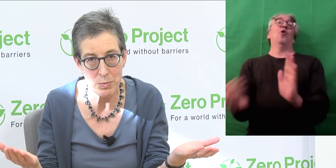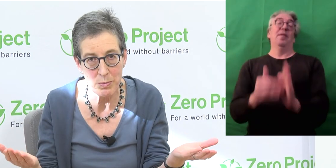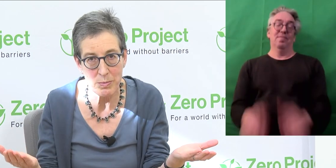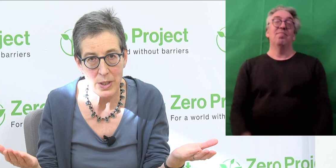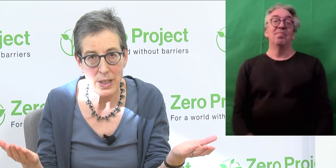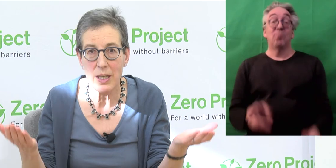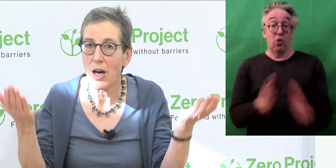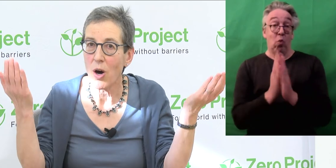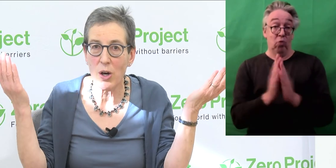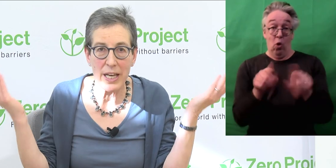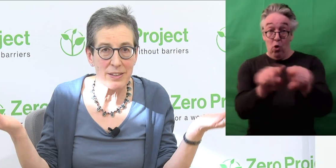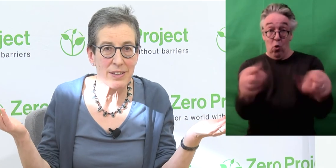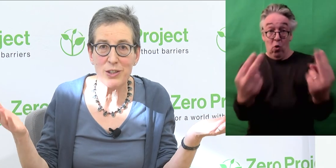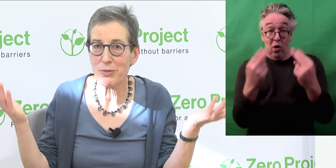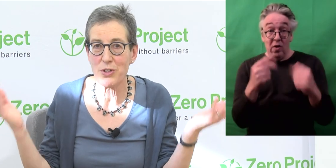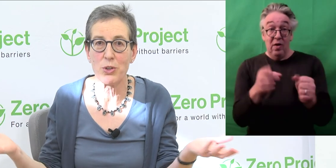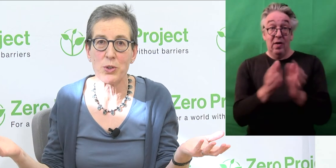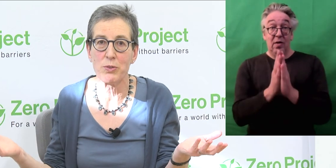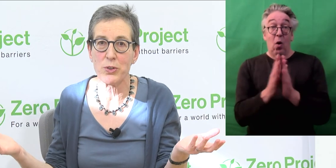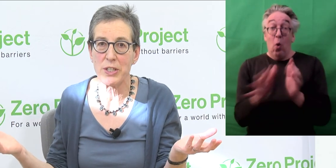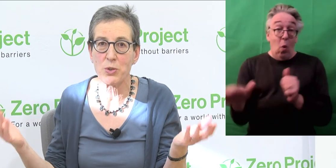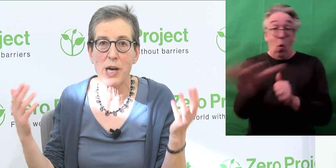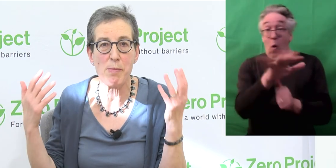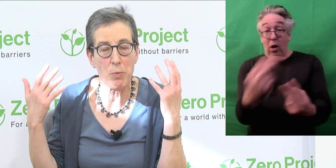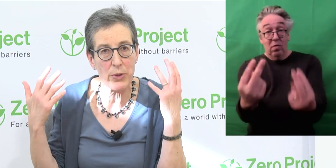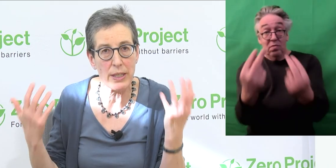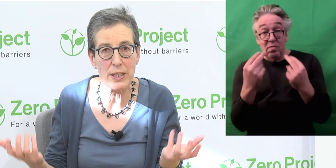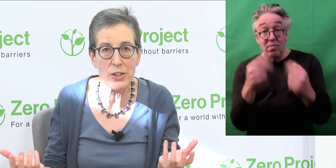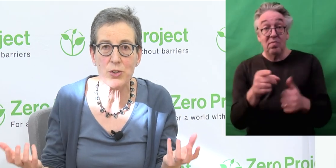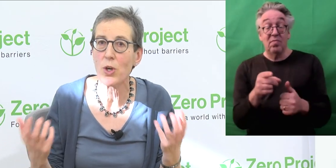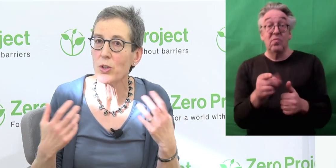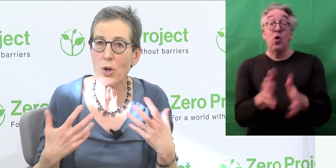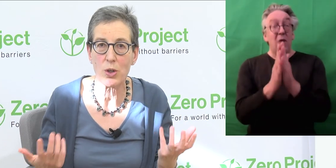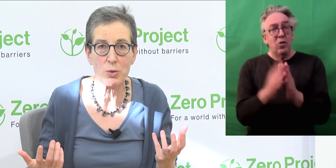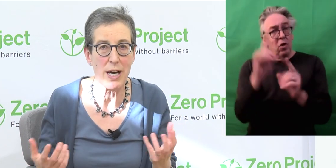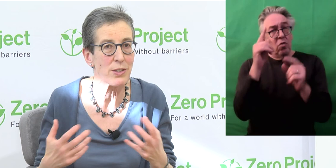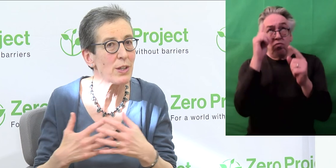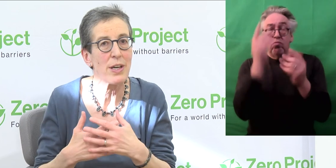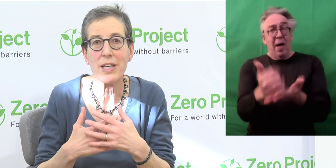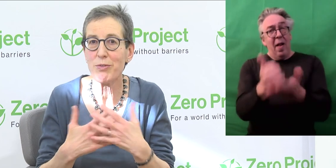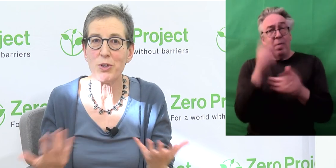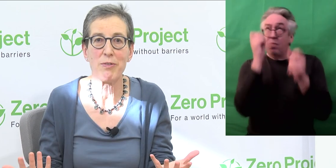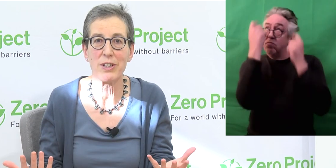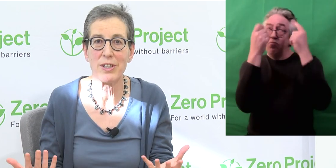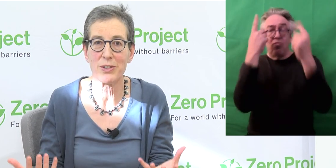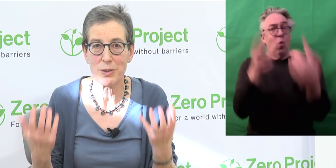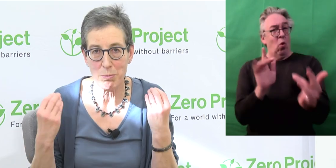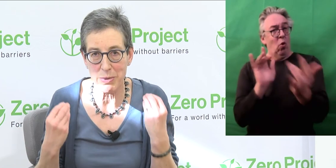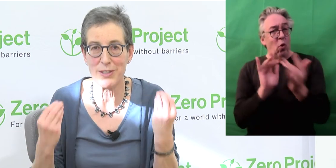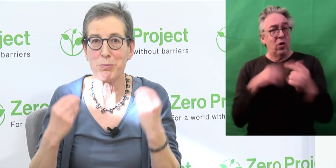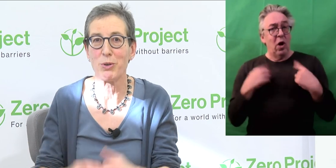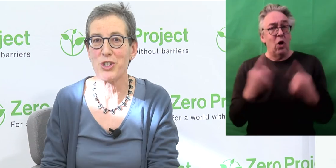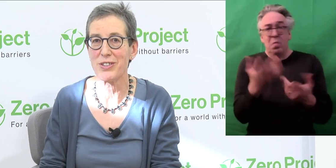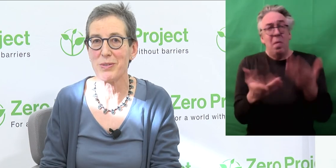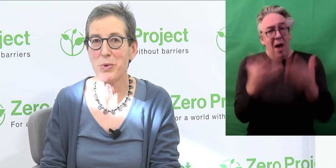you, all attendees of the Zero Conference, to come up with ideas, talk to us. If you have ideas,